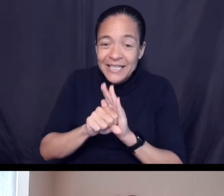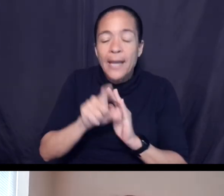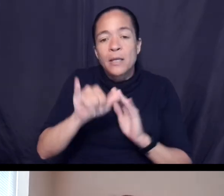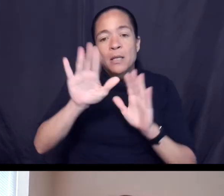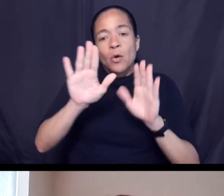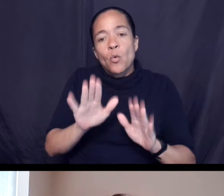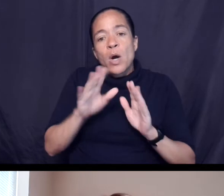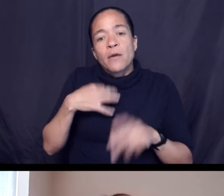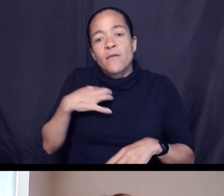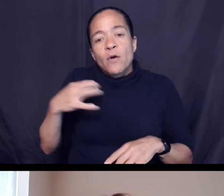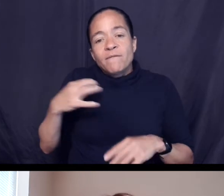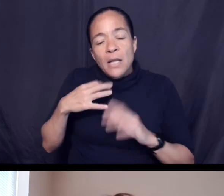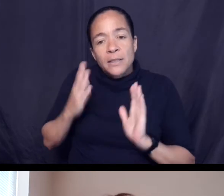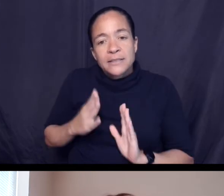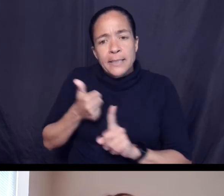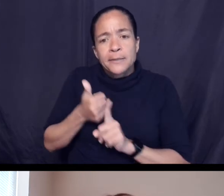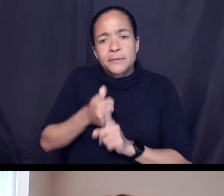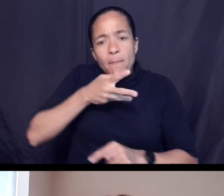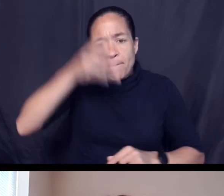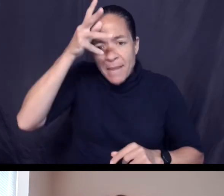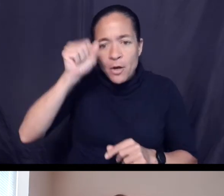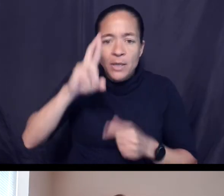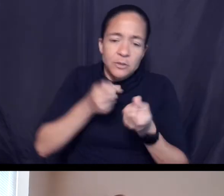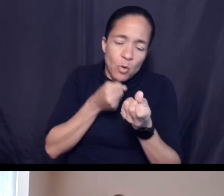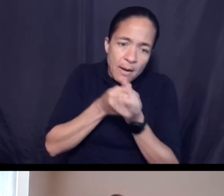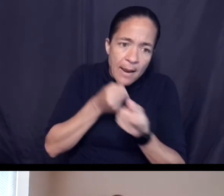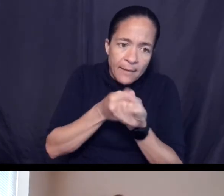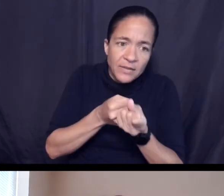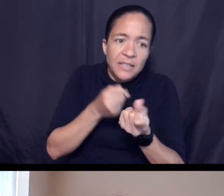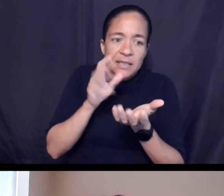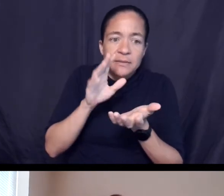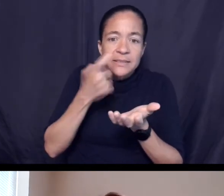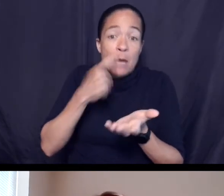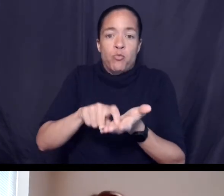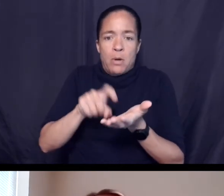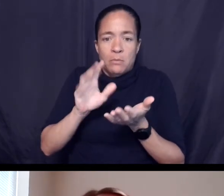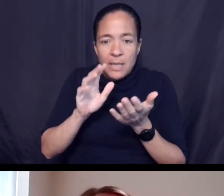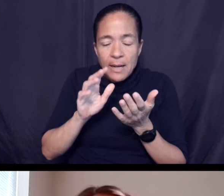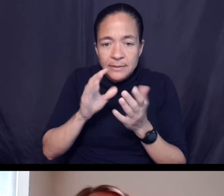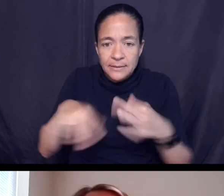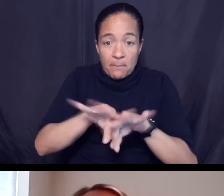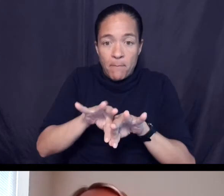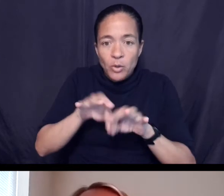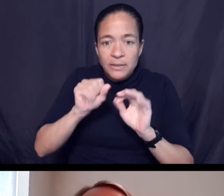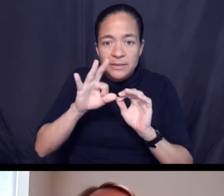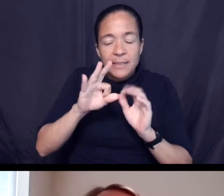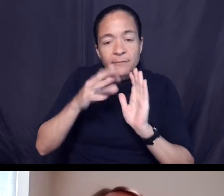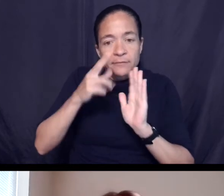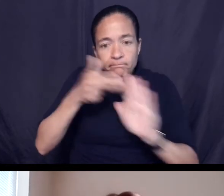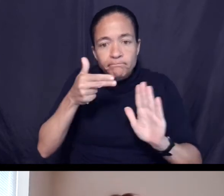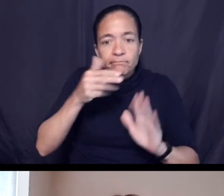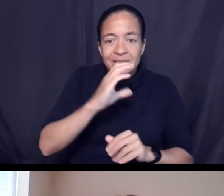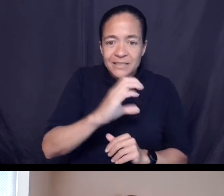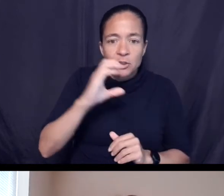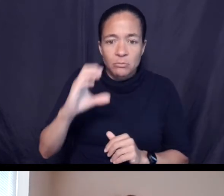wonderful volunteers are parents or advocates who just really recognize the importance of congenital CMV and who want